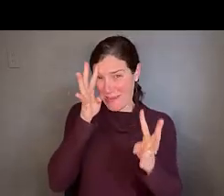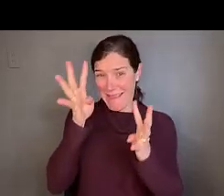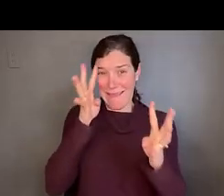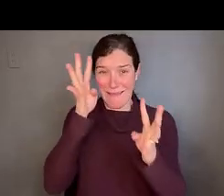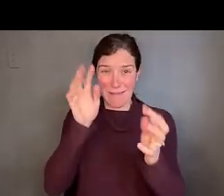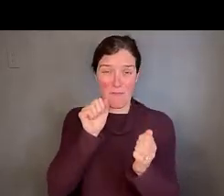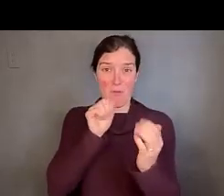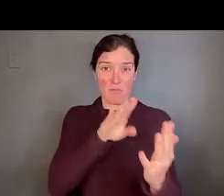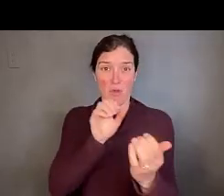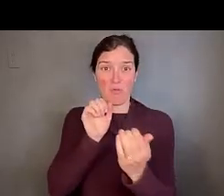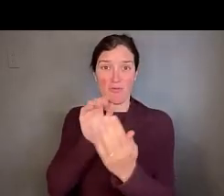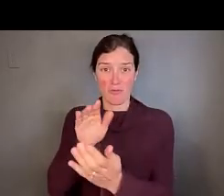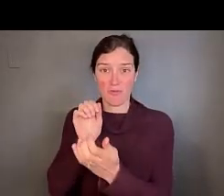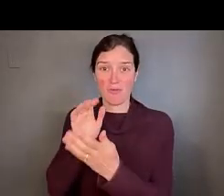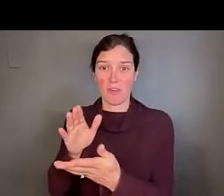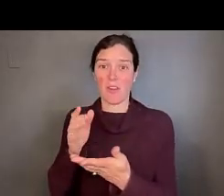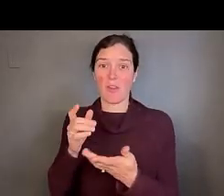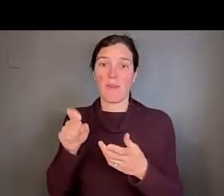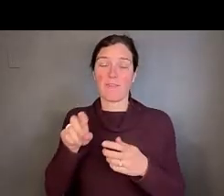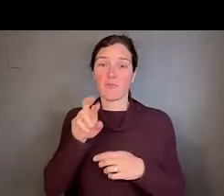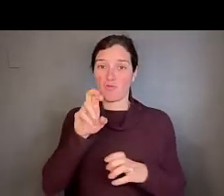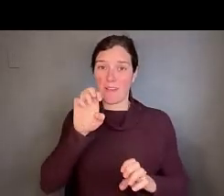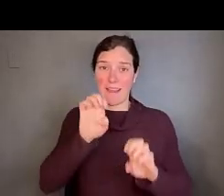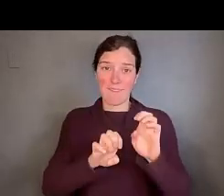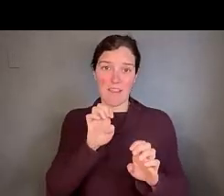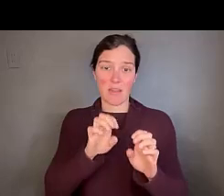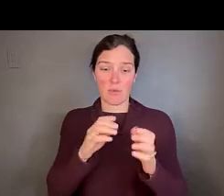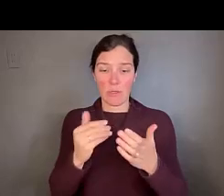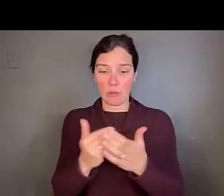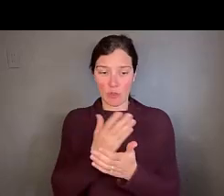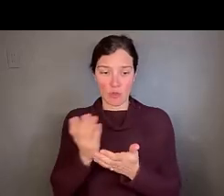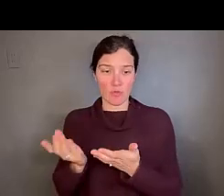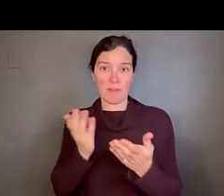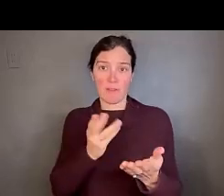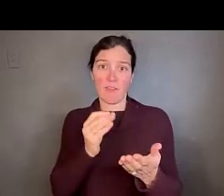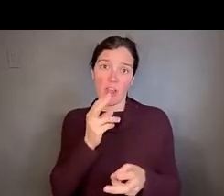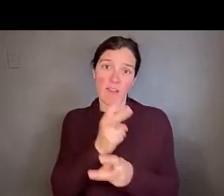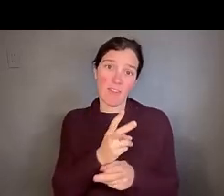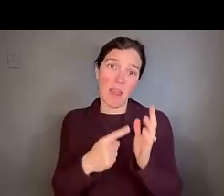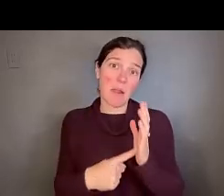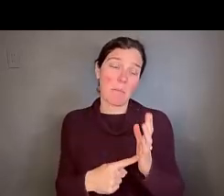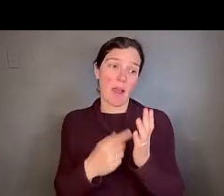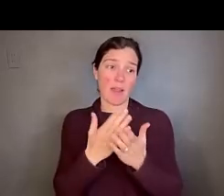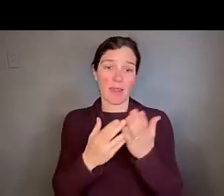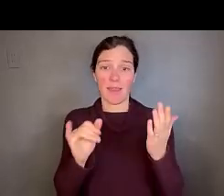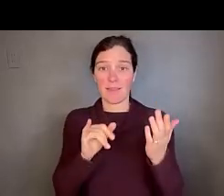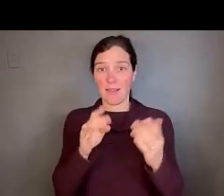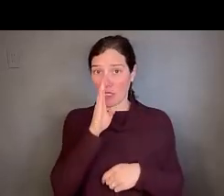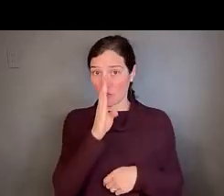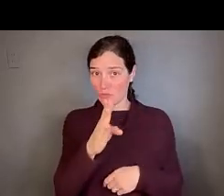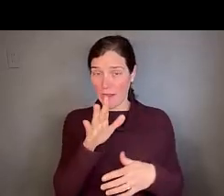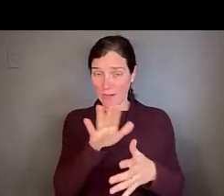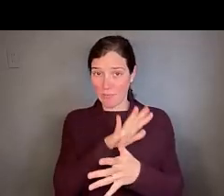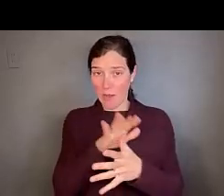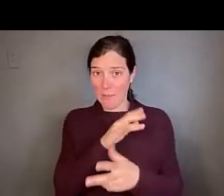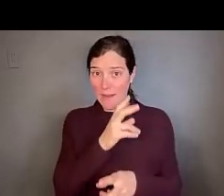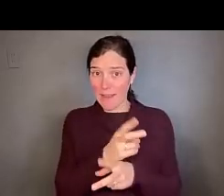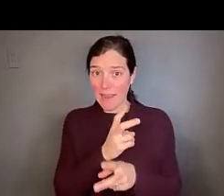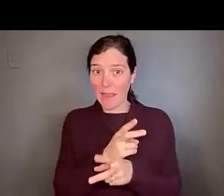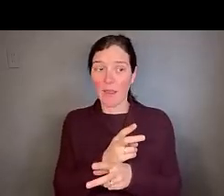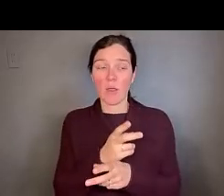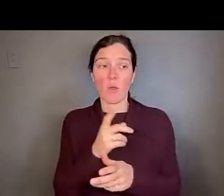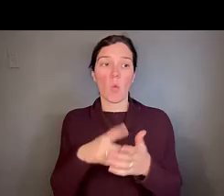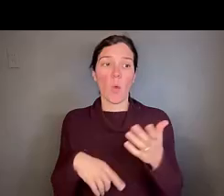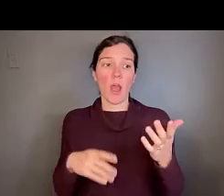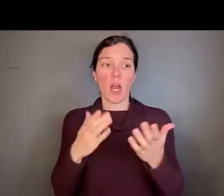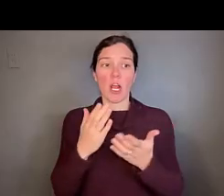have. I think we have to evaluate new delivery of care models, things like direct primary care. What are